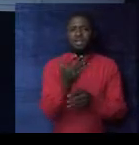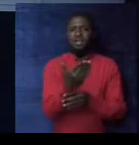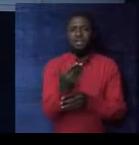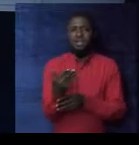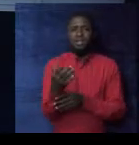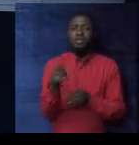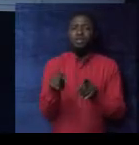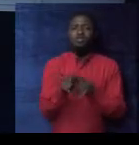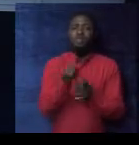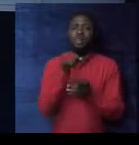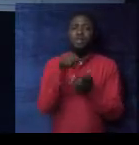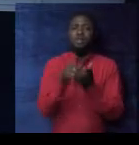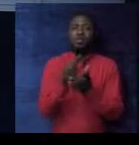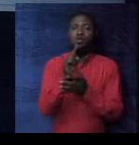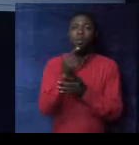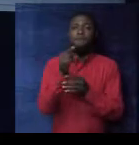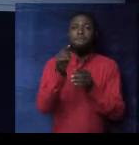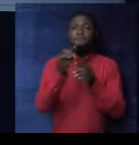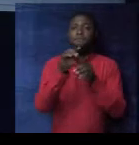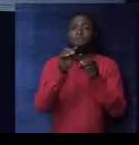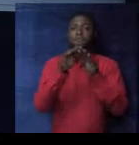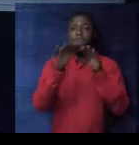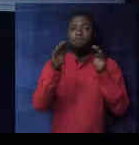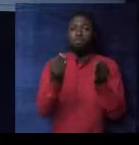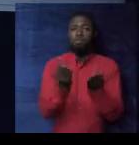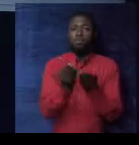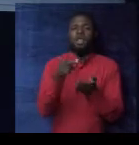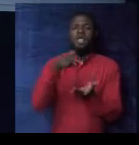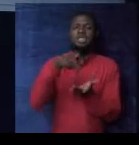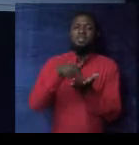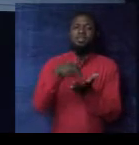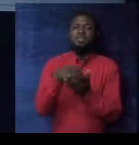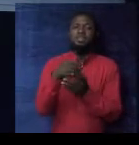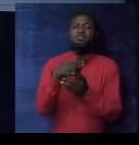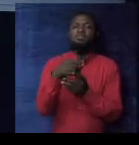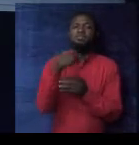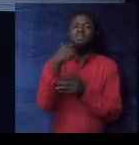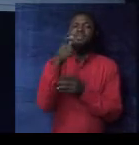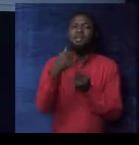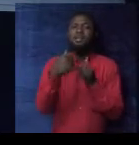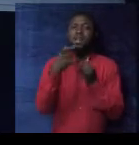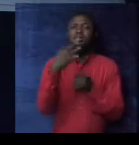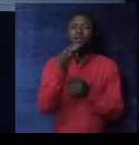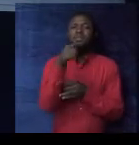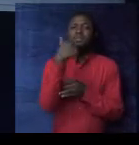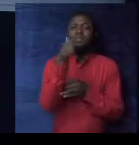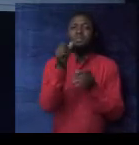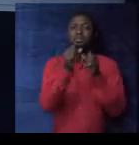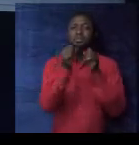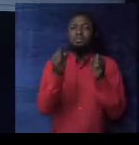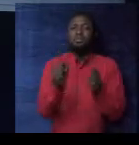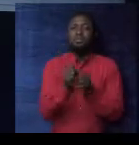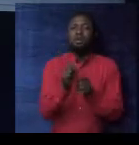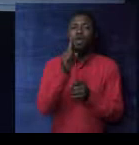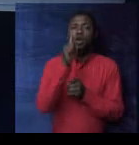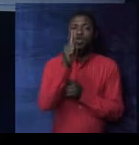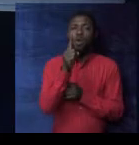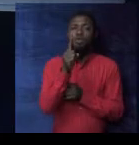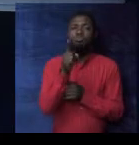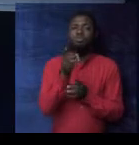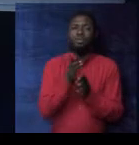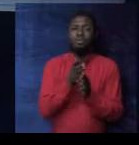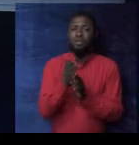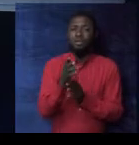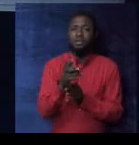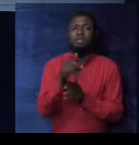count different things. So this 1 box here represents 10 strips of 10 singles. So